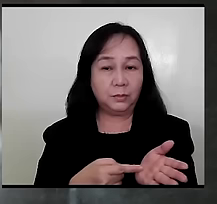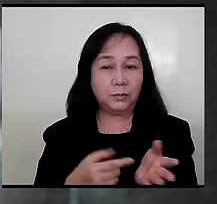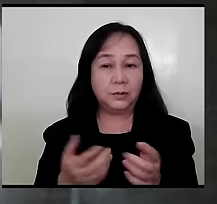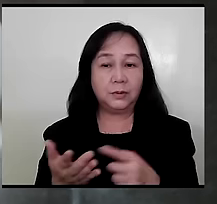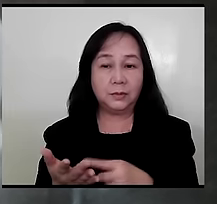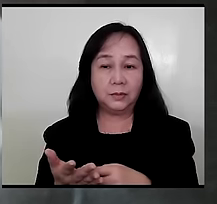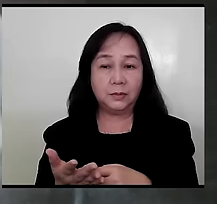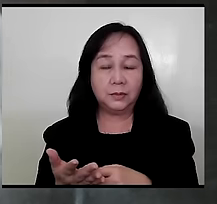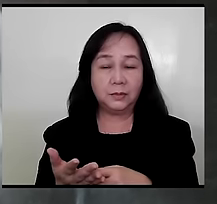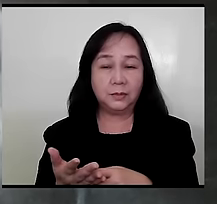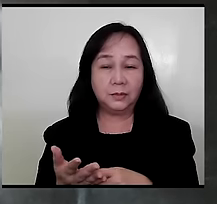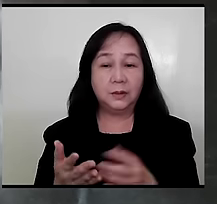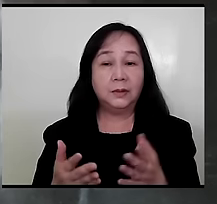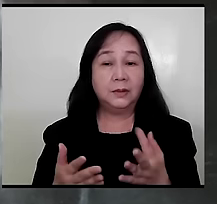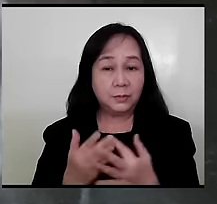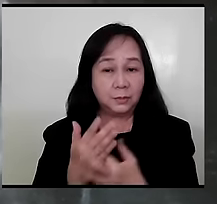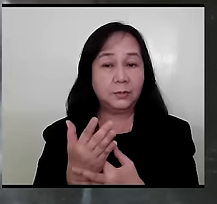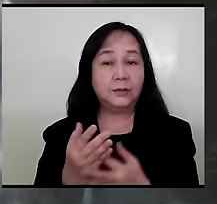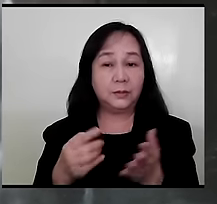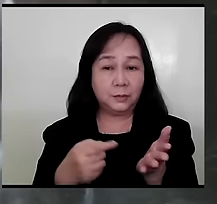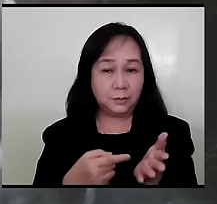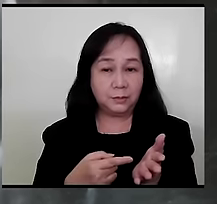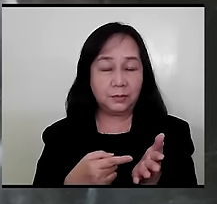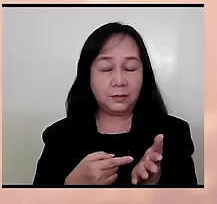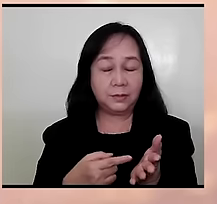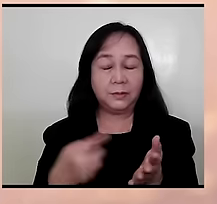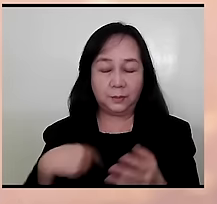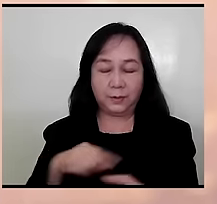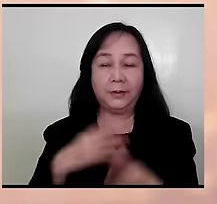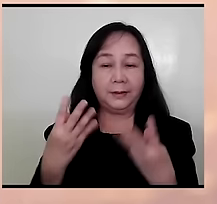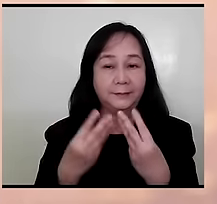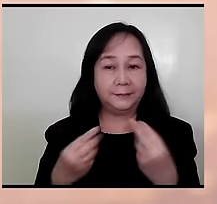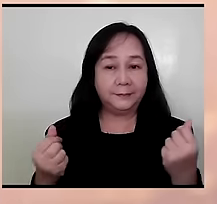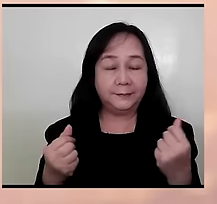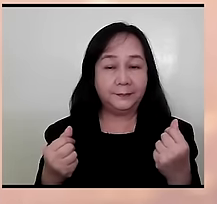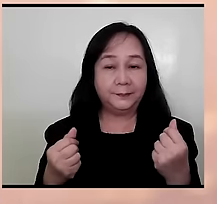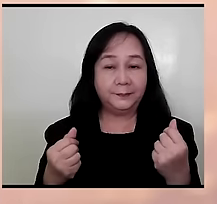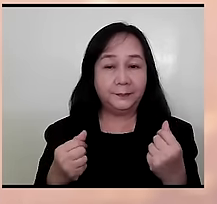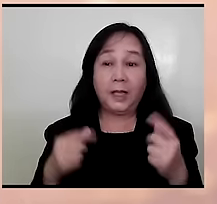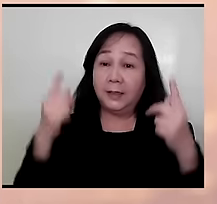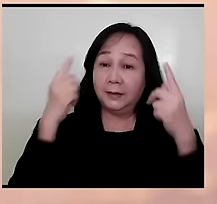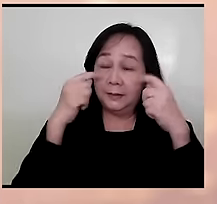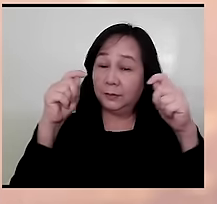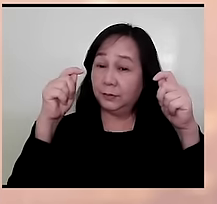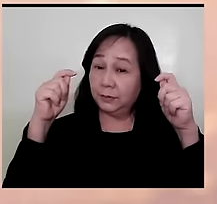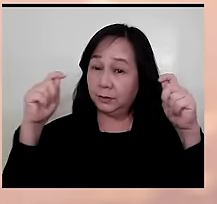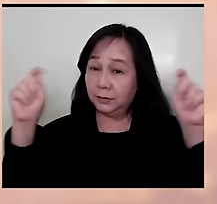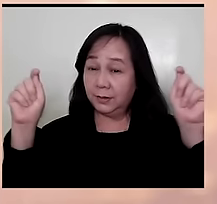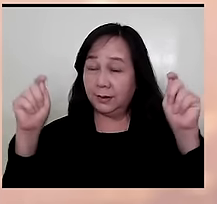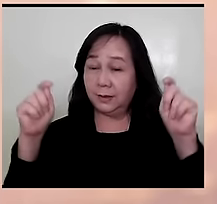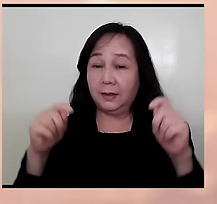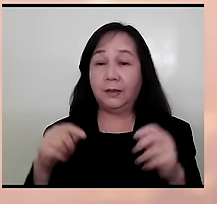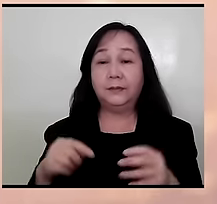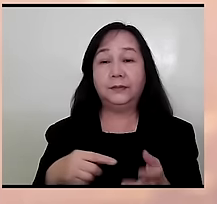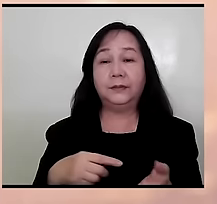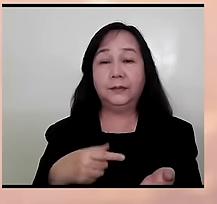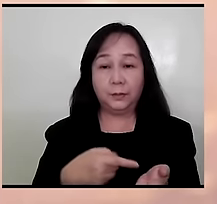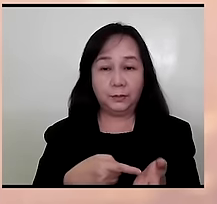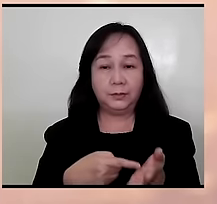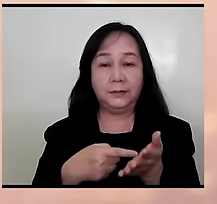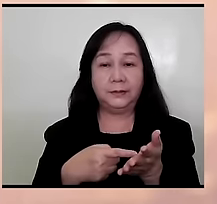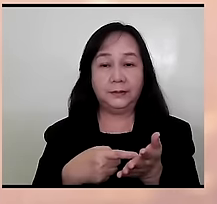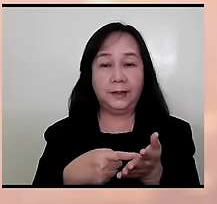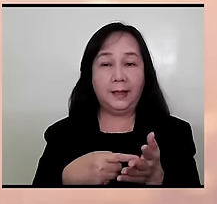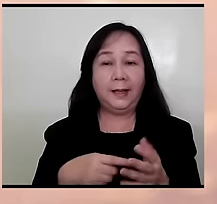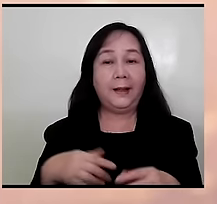By His wounds, we are healed. The victory of the wounded